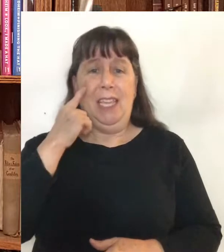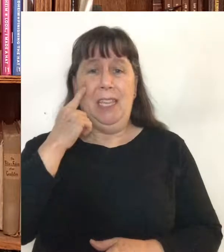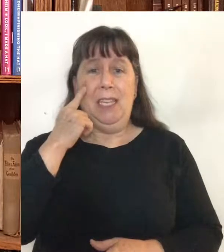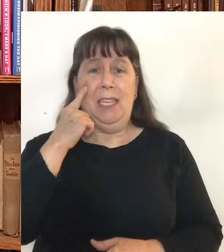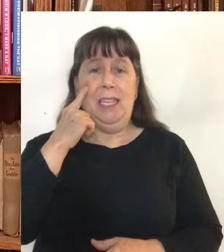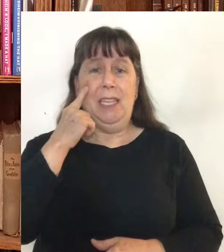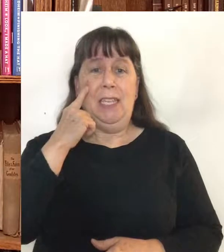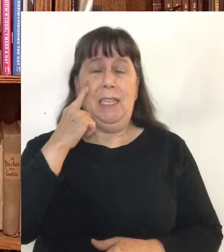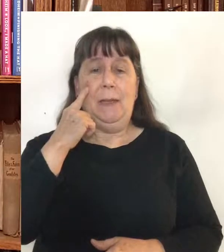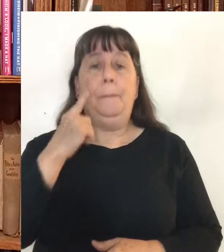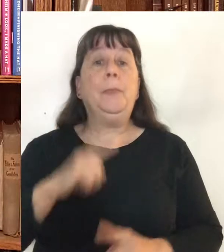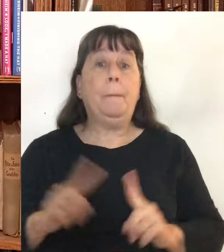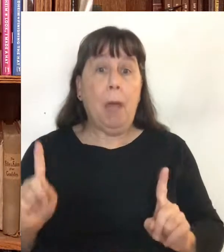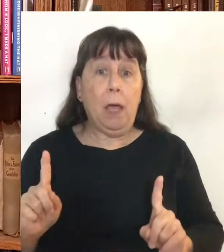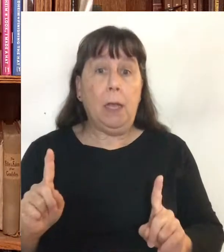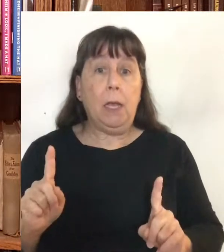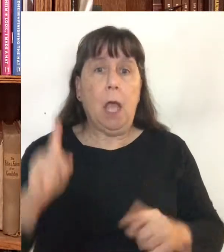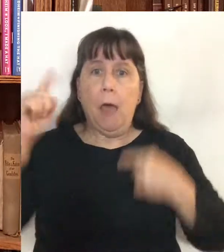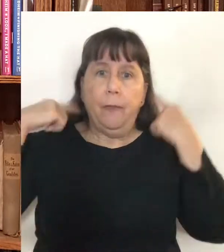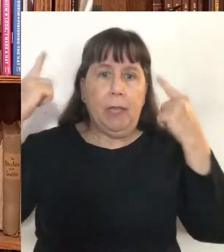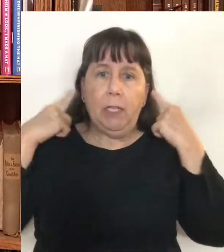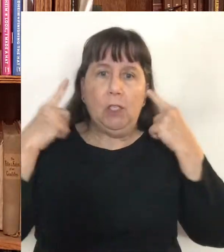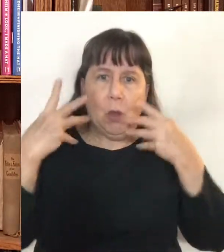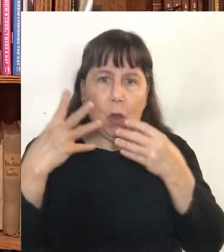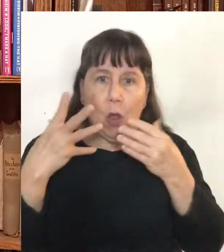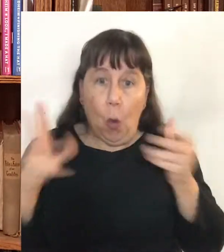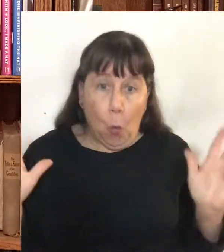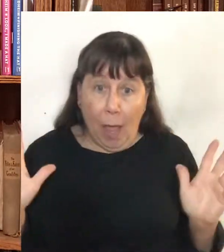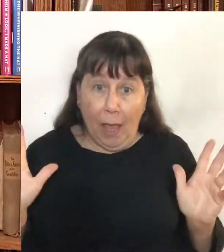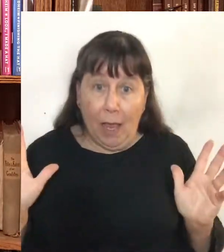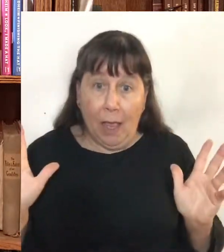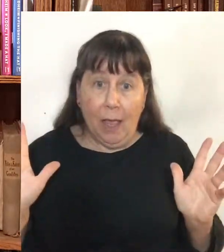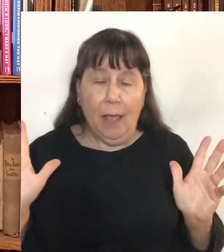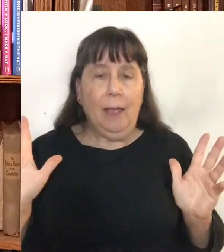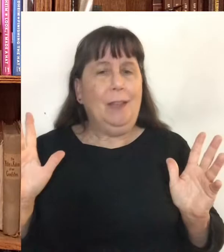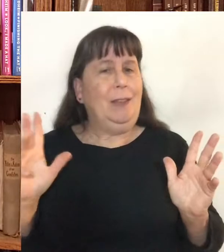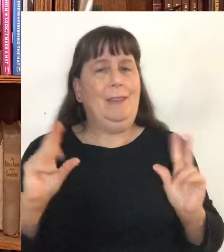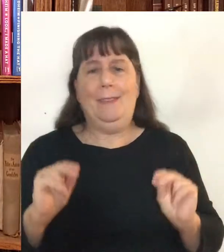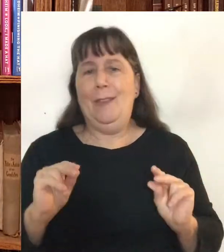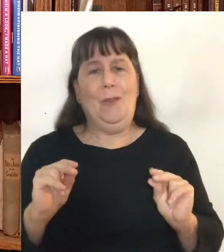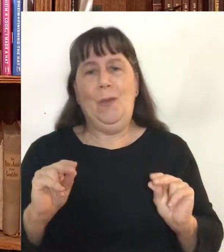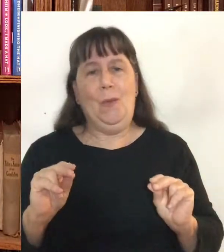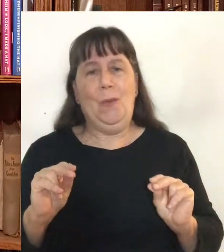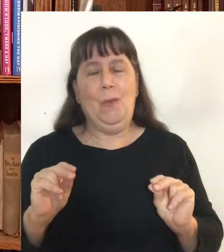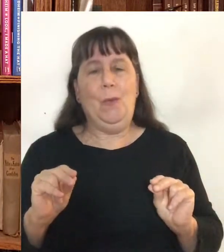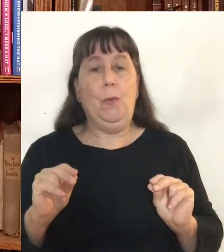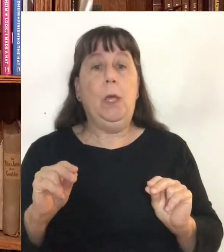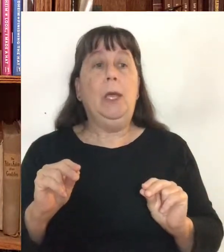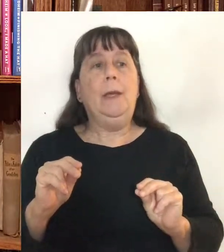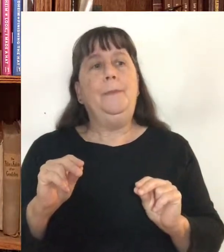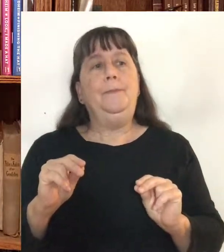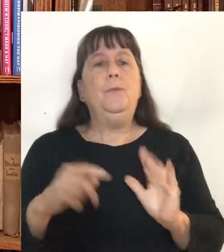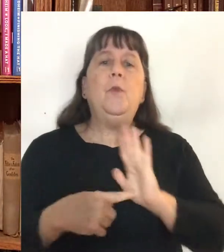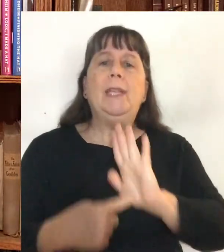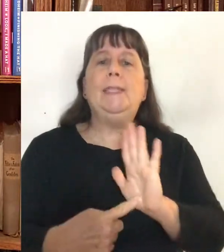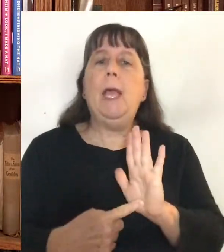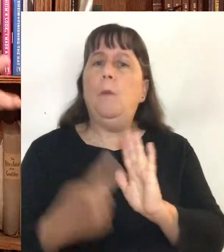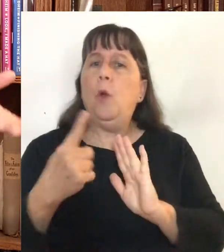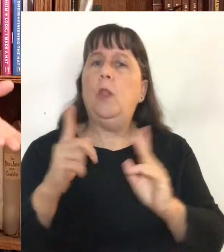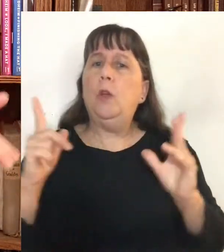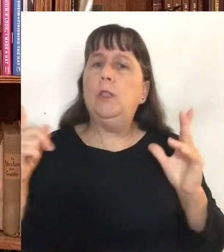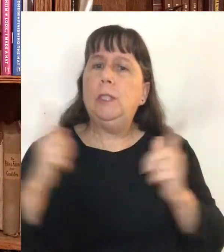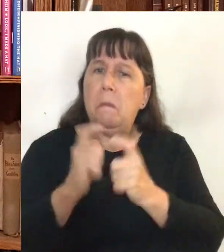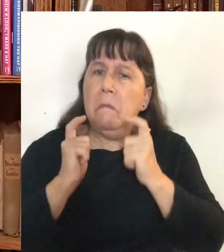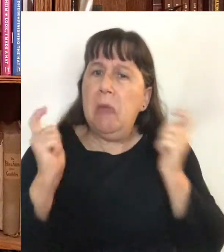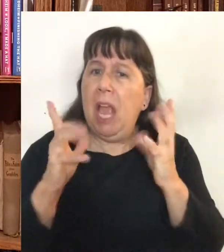I think. But the insanity won't go away. If you look at one of those